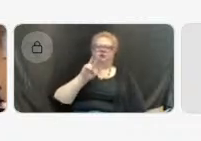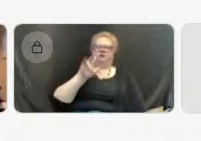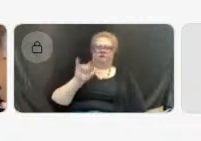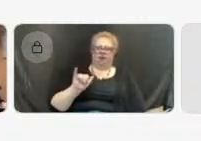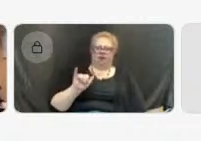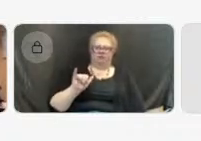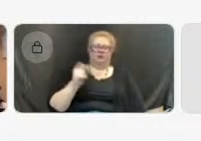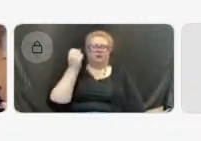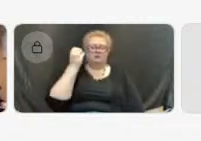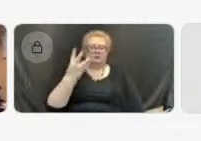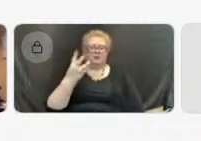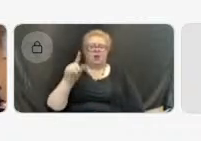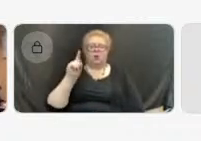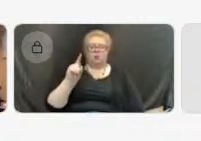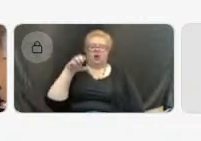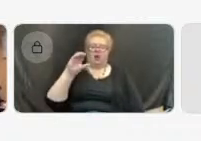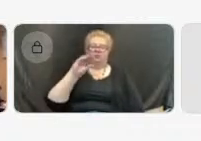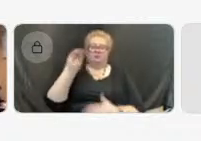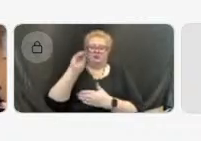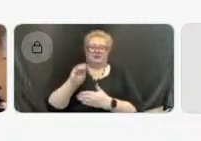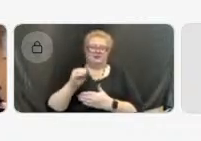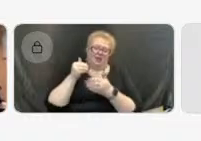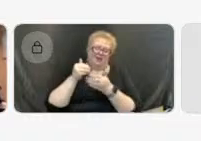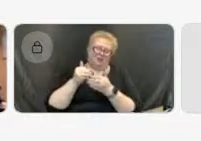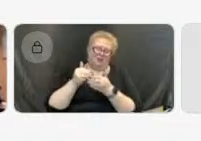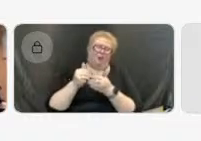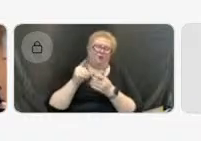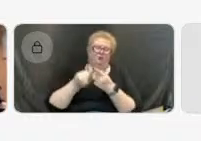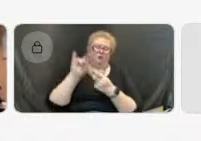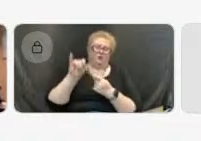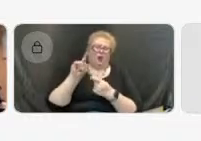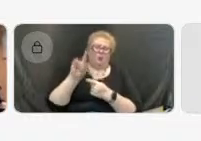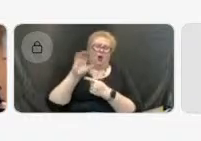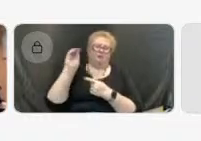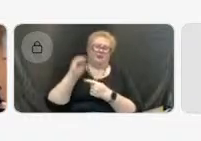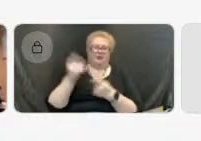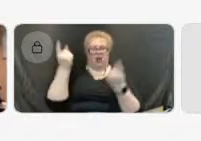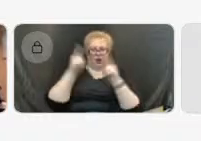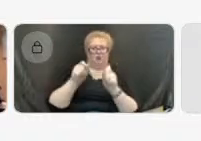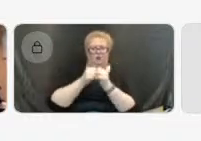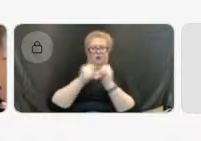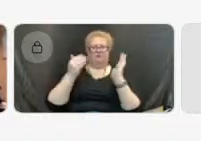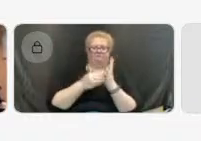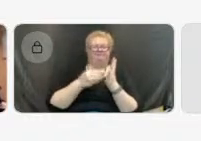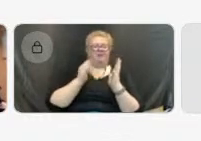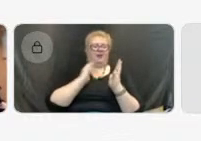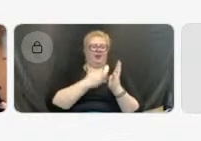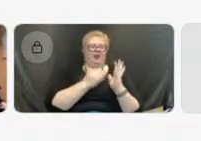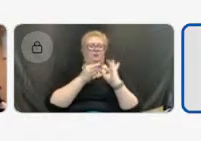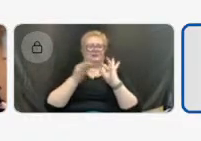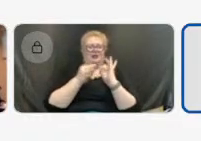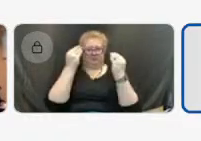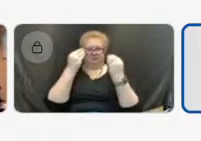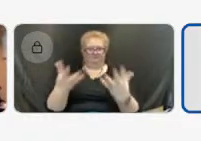100% of our residents agree with that statement. Next slide, please.